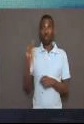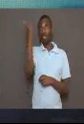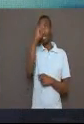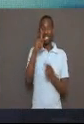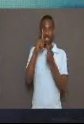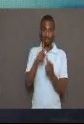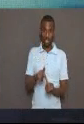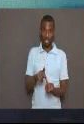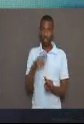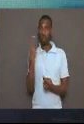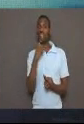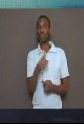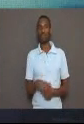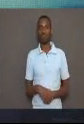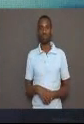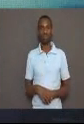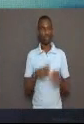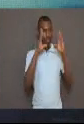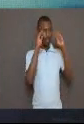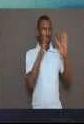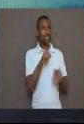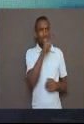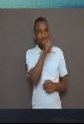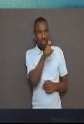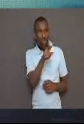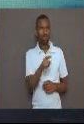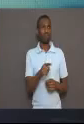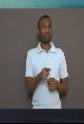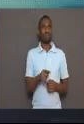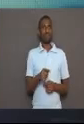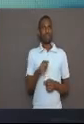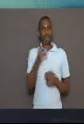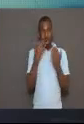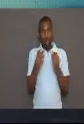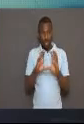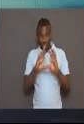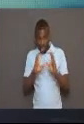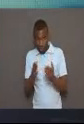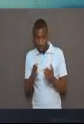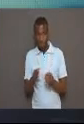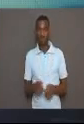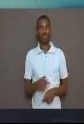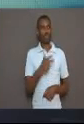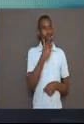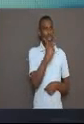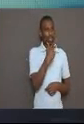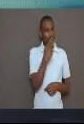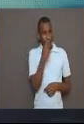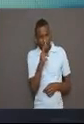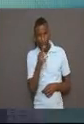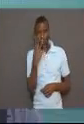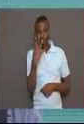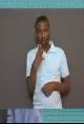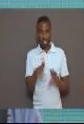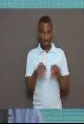Teacher, please separate the class into groups of 3 or 4 students.